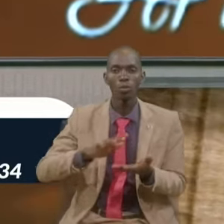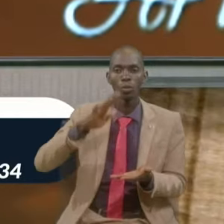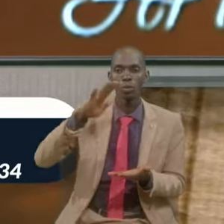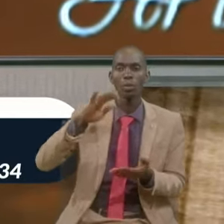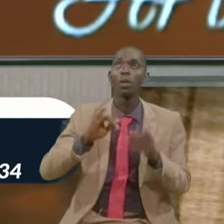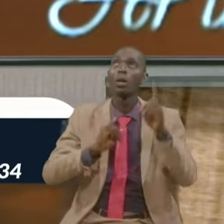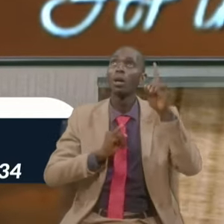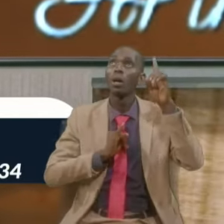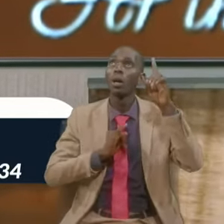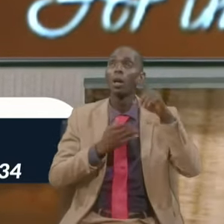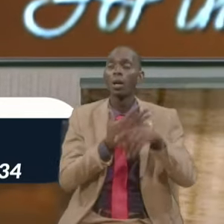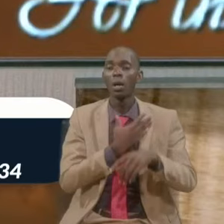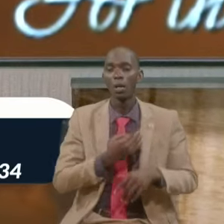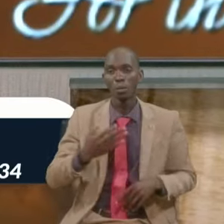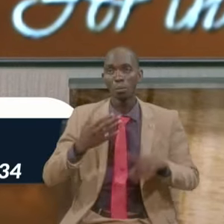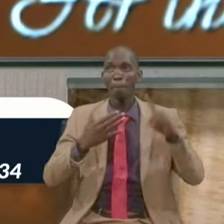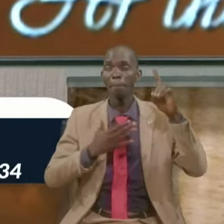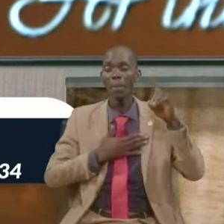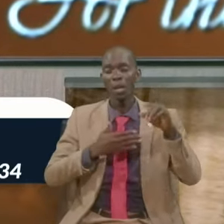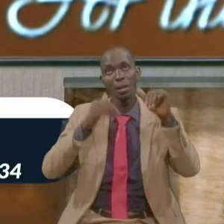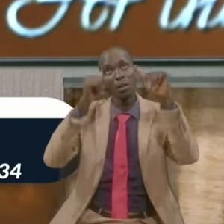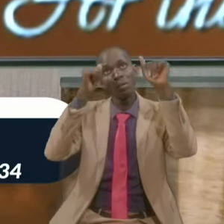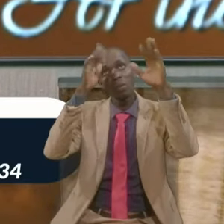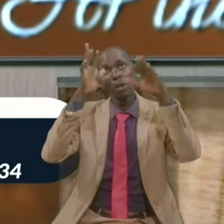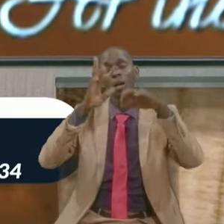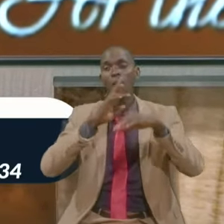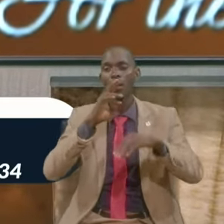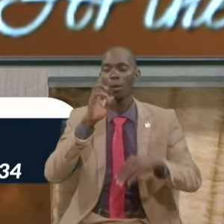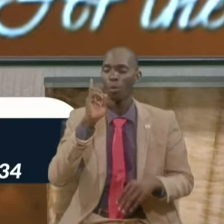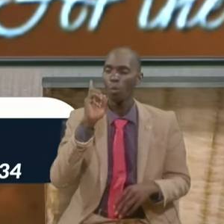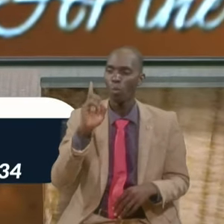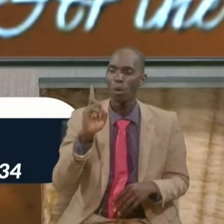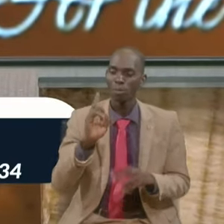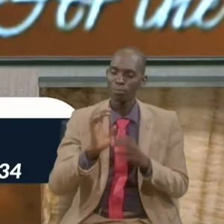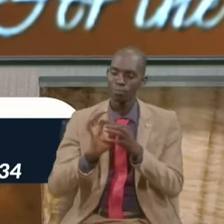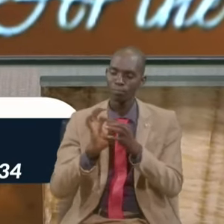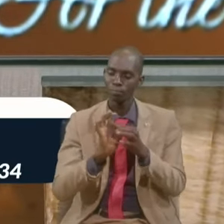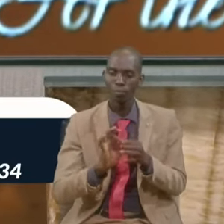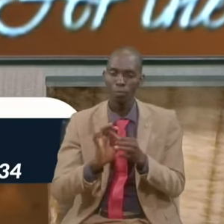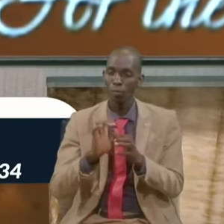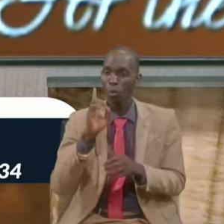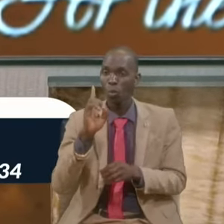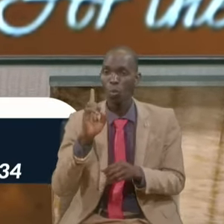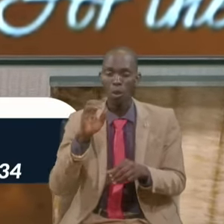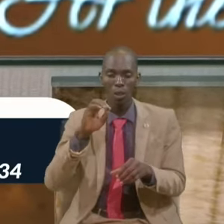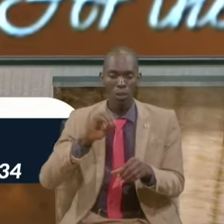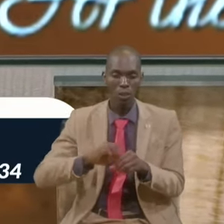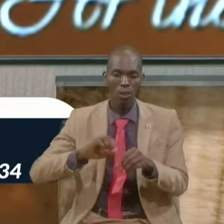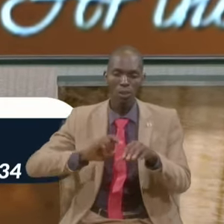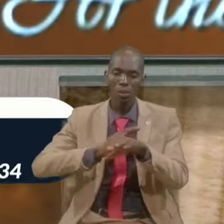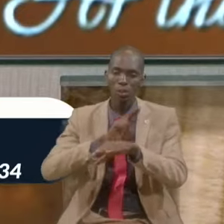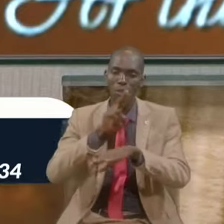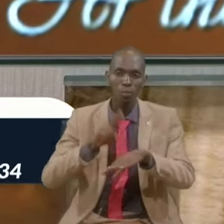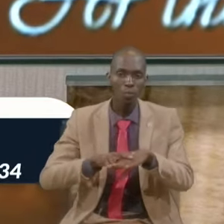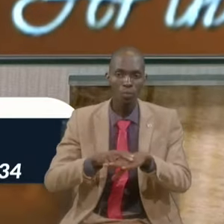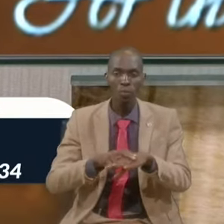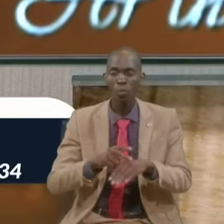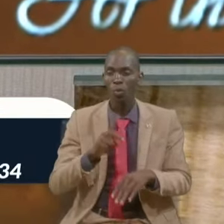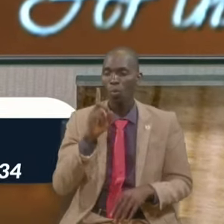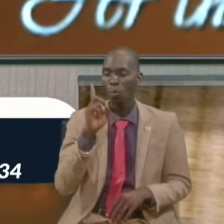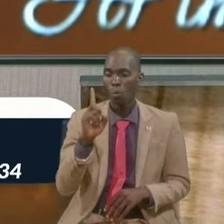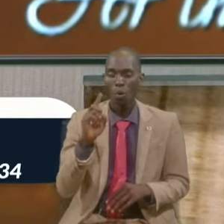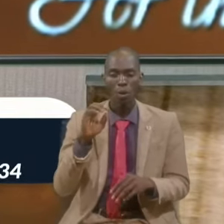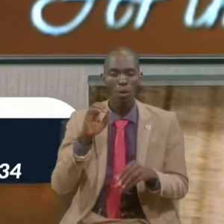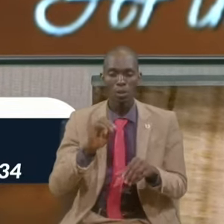my Father are one. One in nature, one in